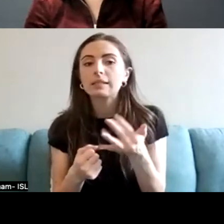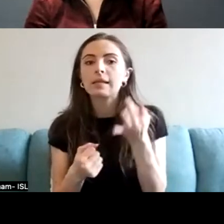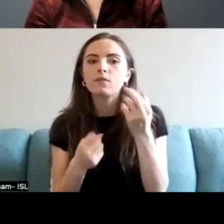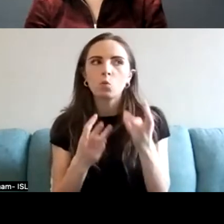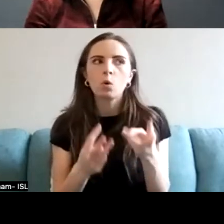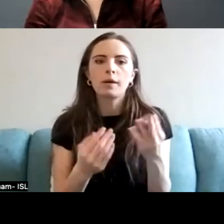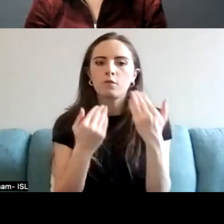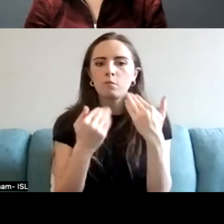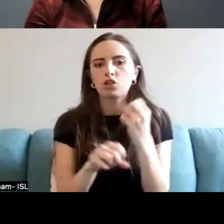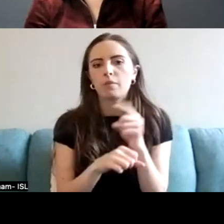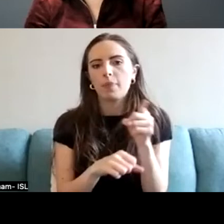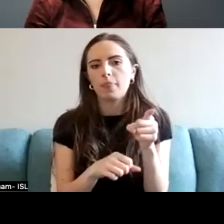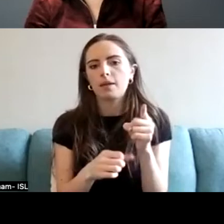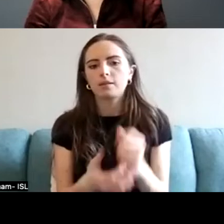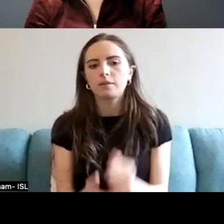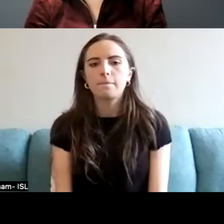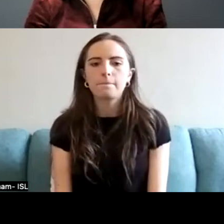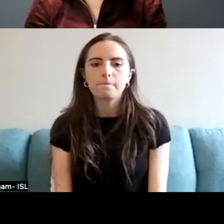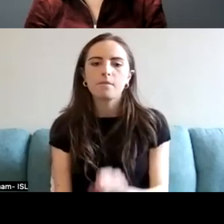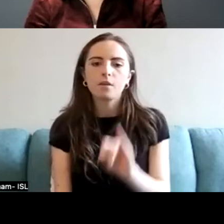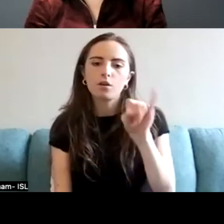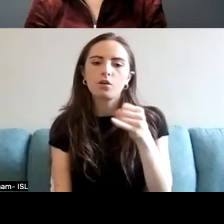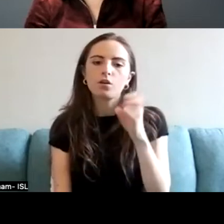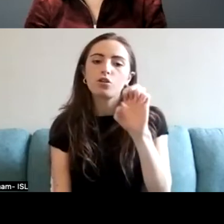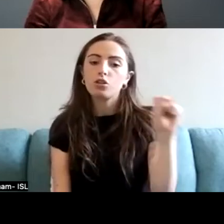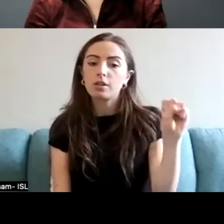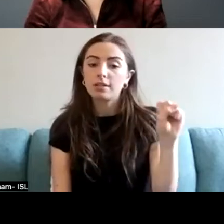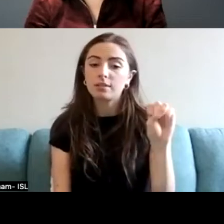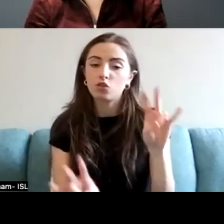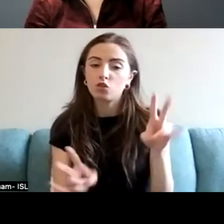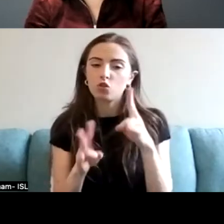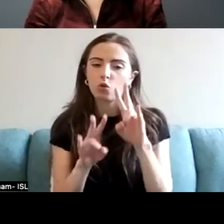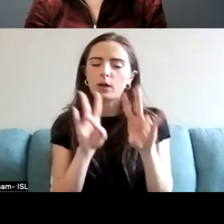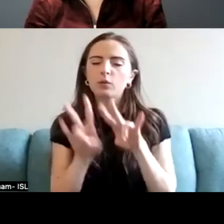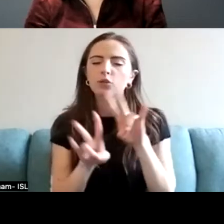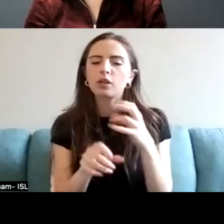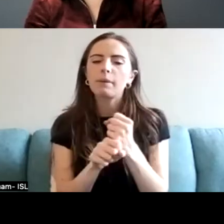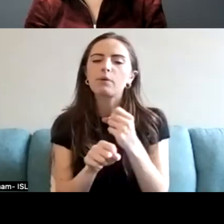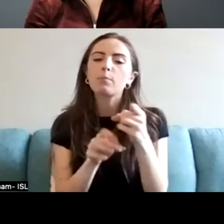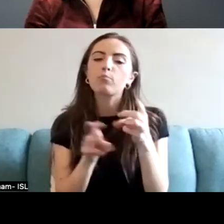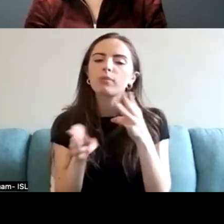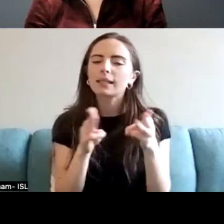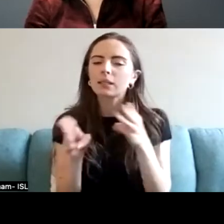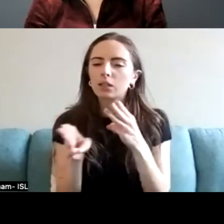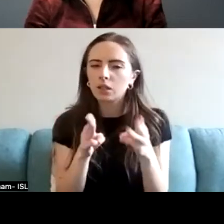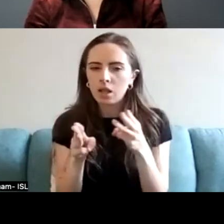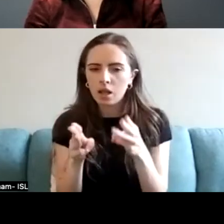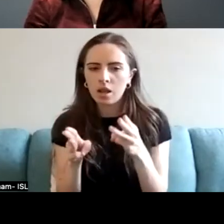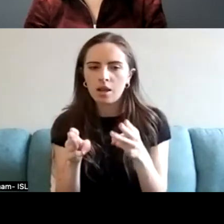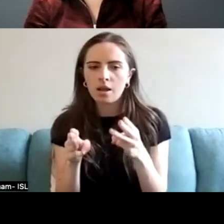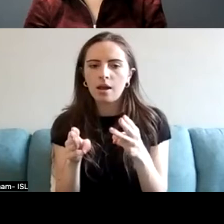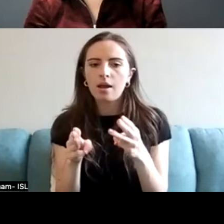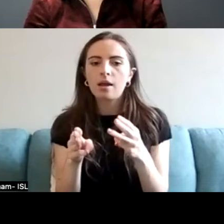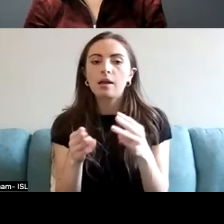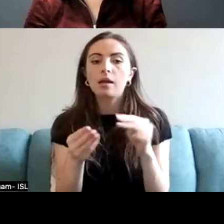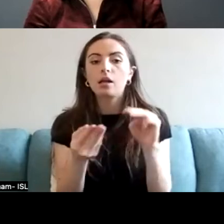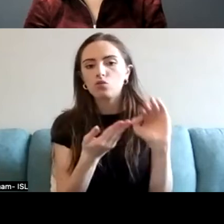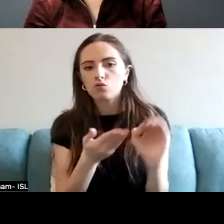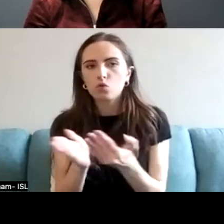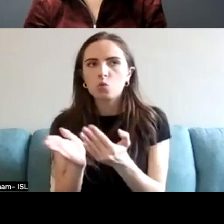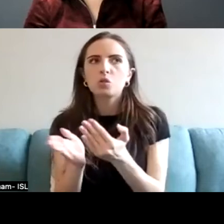info@employersforchange.ie. Jess, I might just ask you a quick question just around the practicalities around introducing